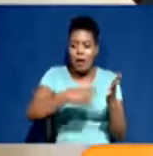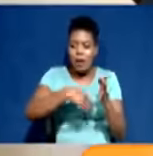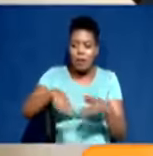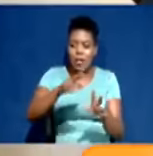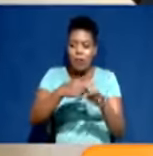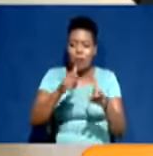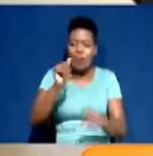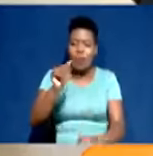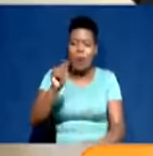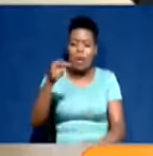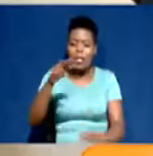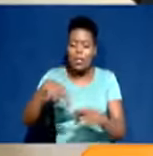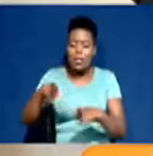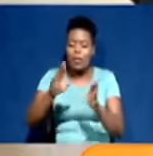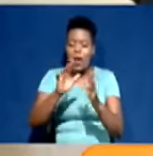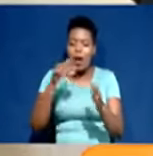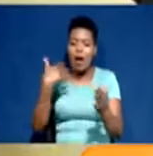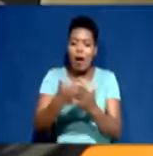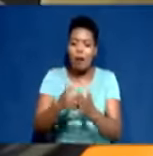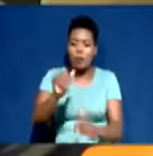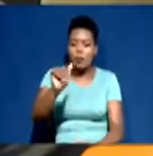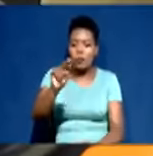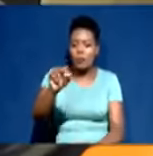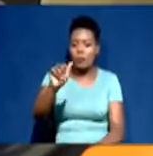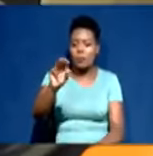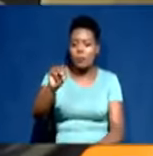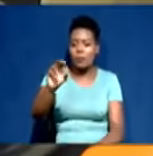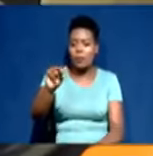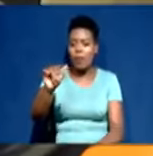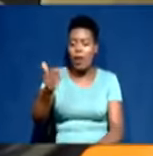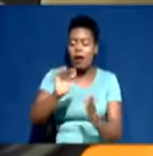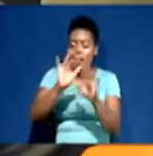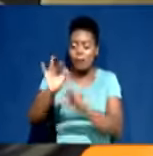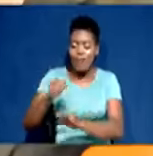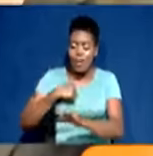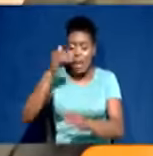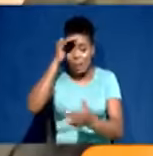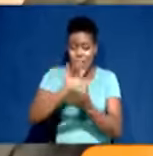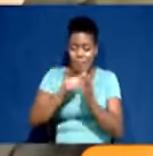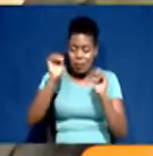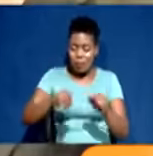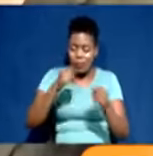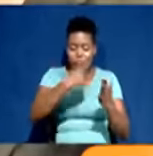Namanga. I believe that it is possible to toll the road from